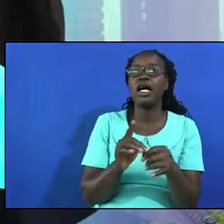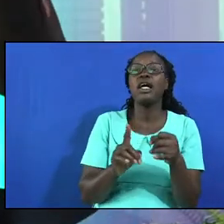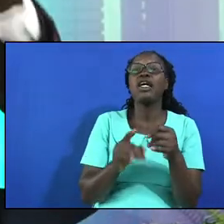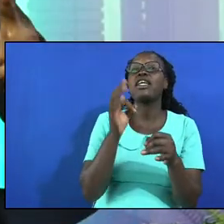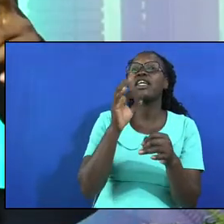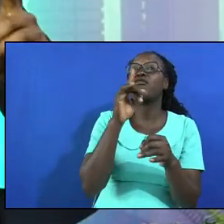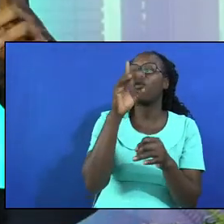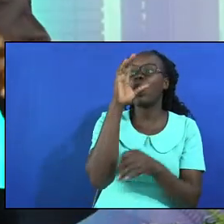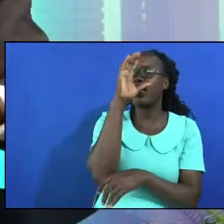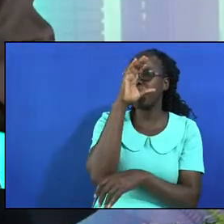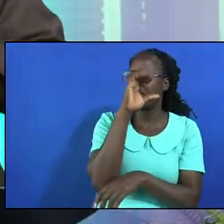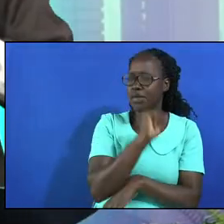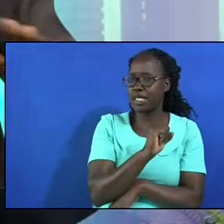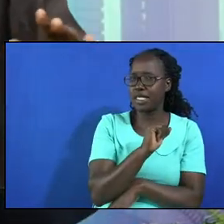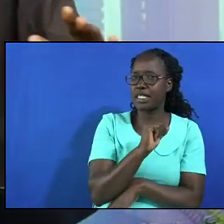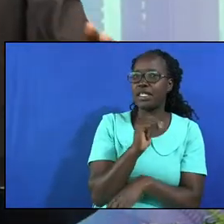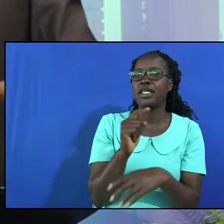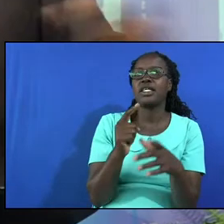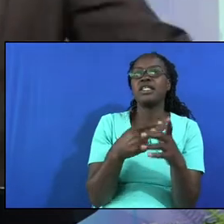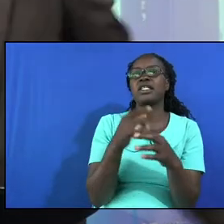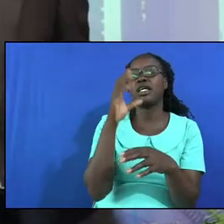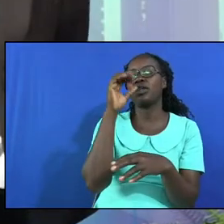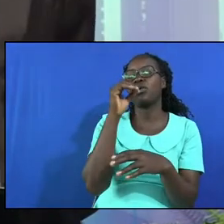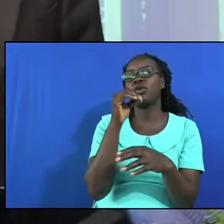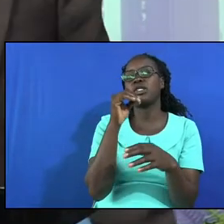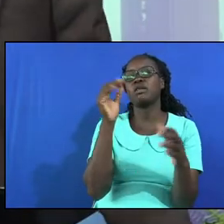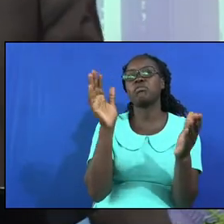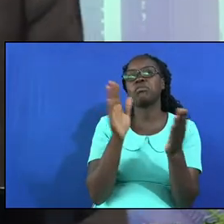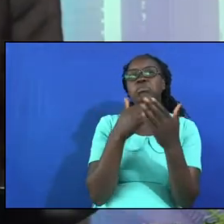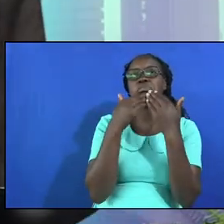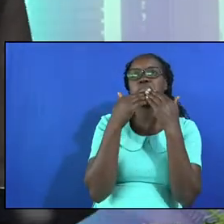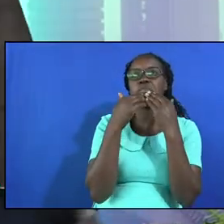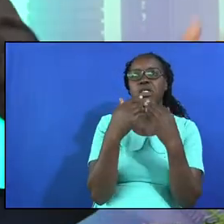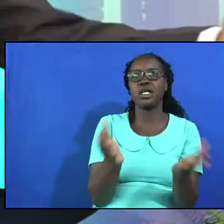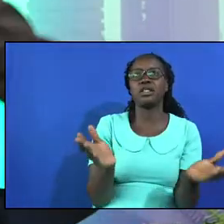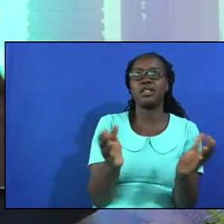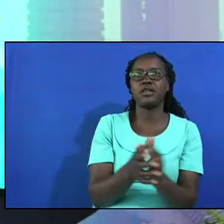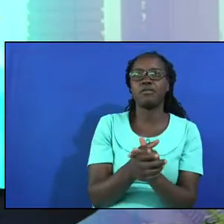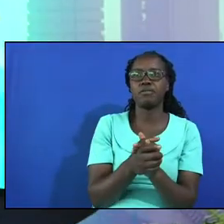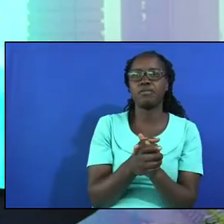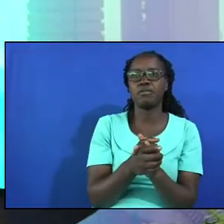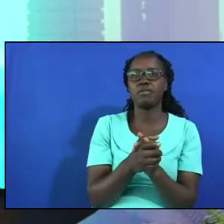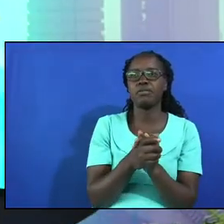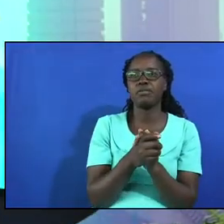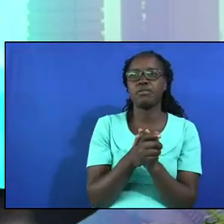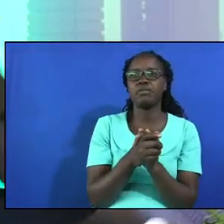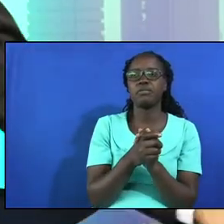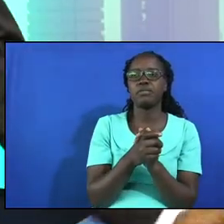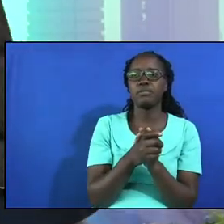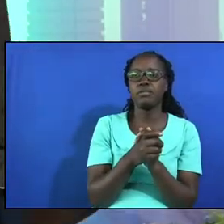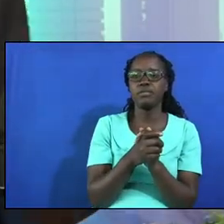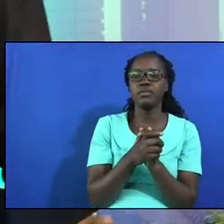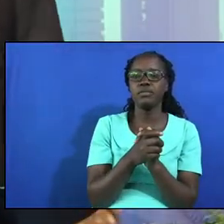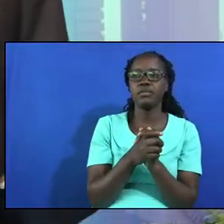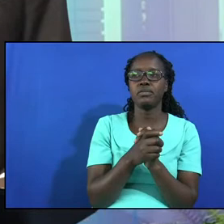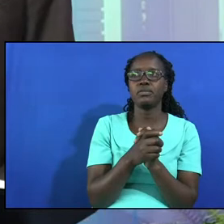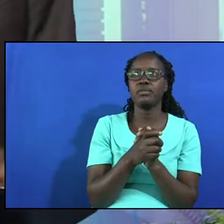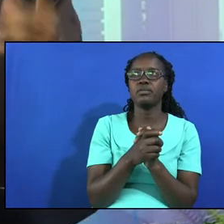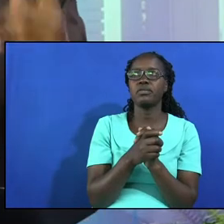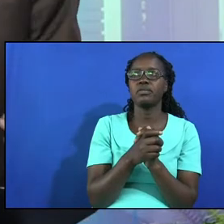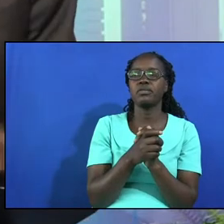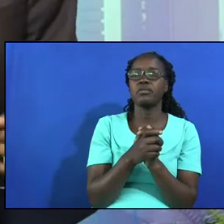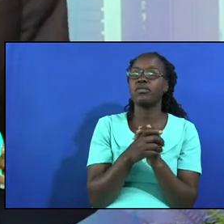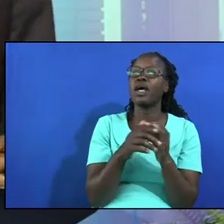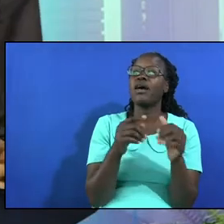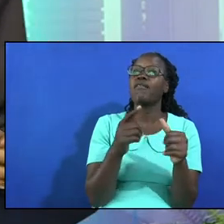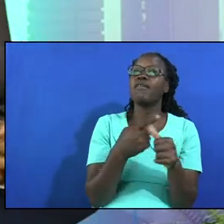of them is missing, then worship has not done what? Has not taken place. Has not taken place.